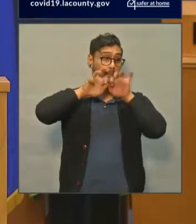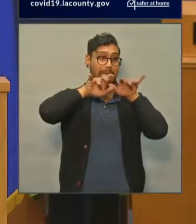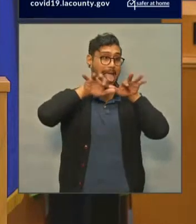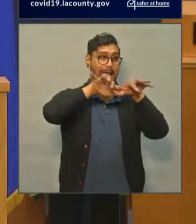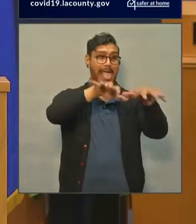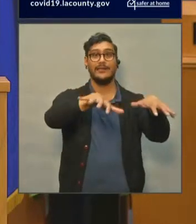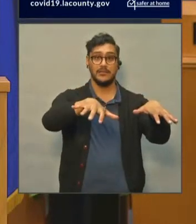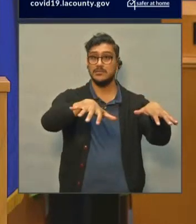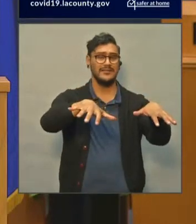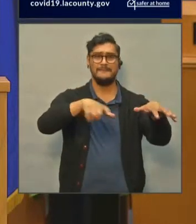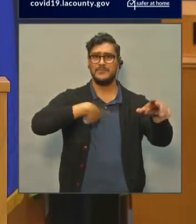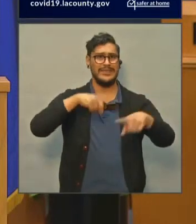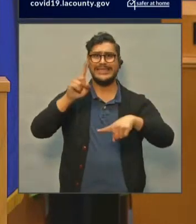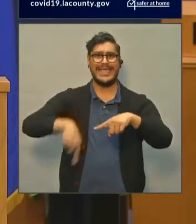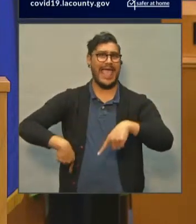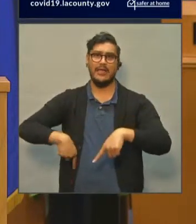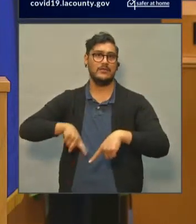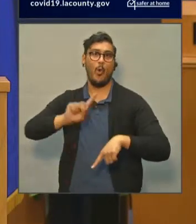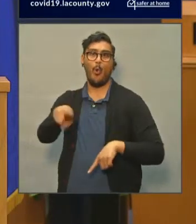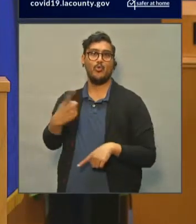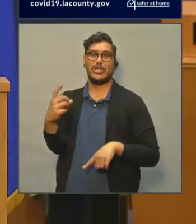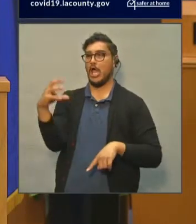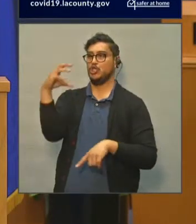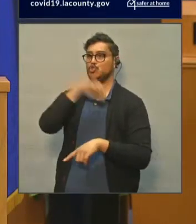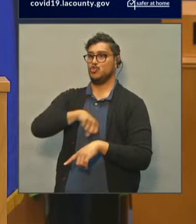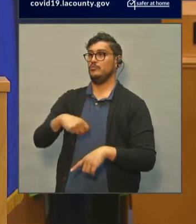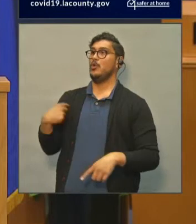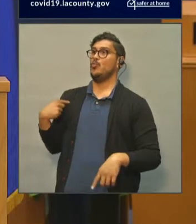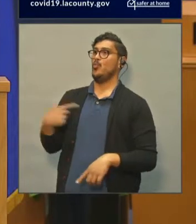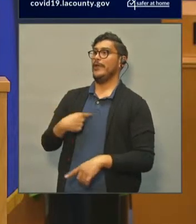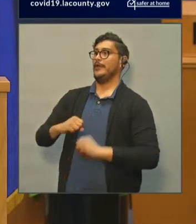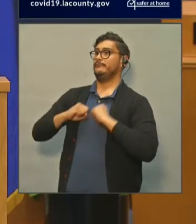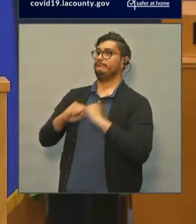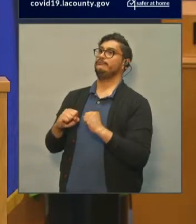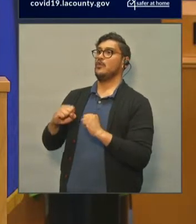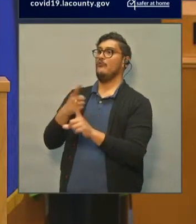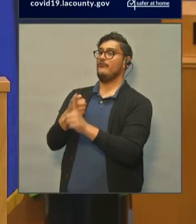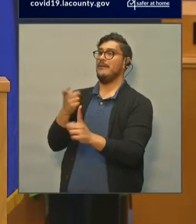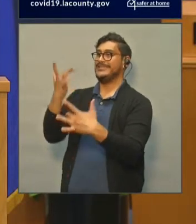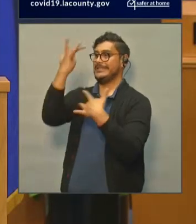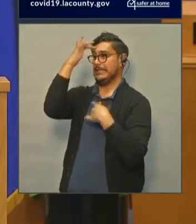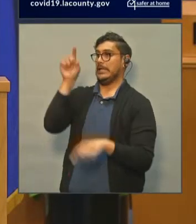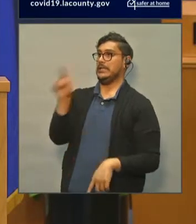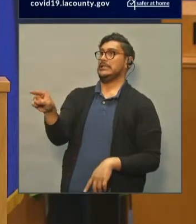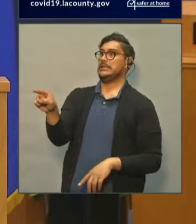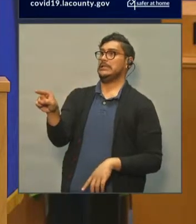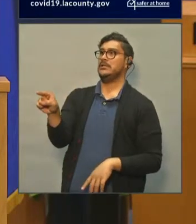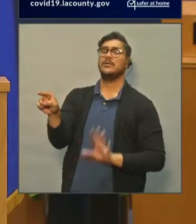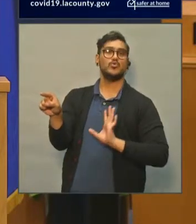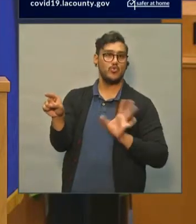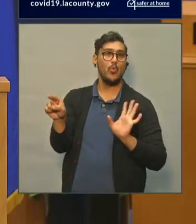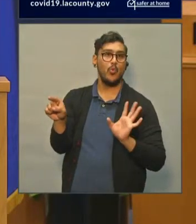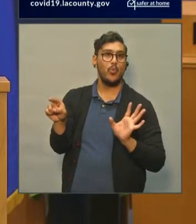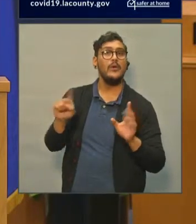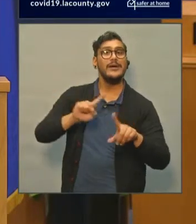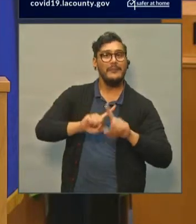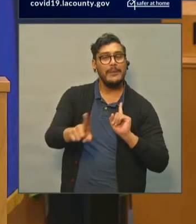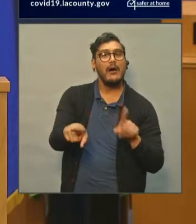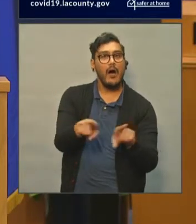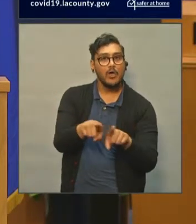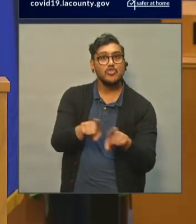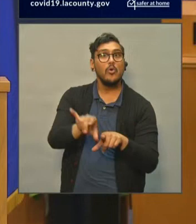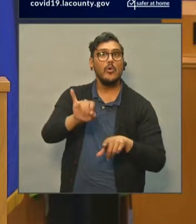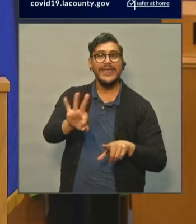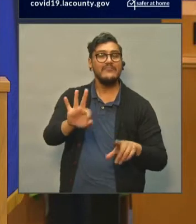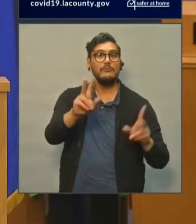rely on just assuming that we have to protect ourselves from people who are sick. And I think that too is helping to reduce